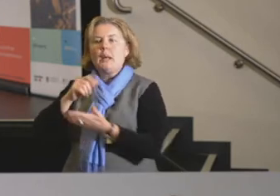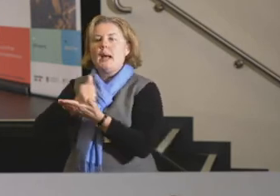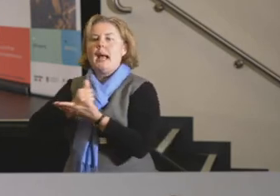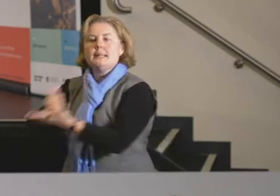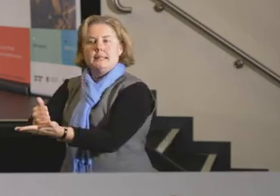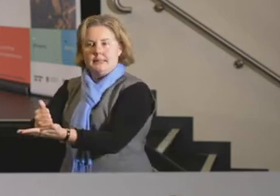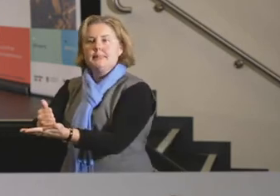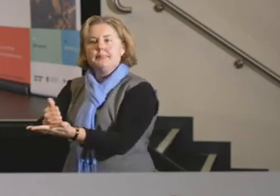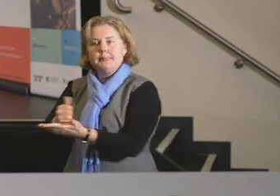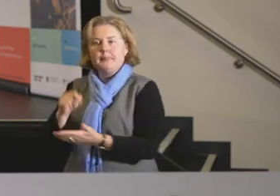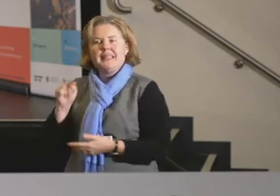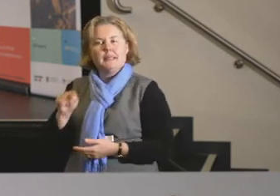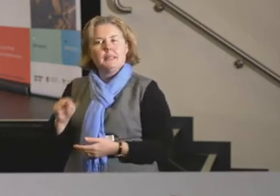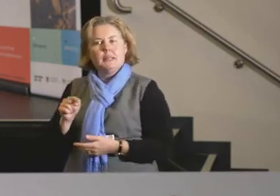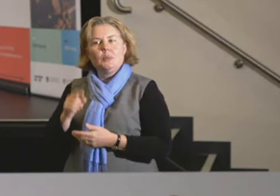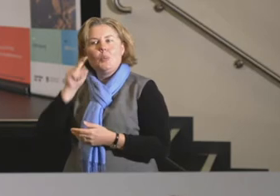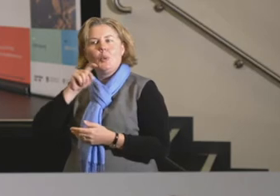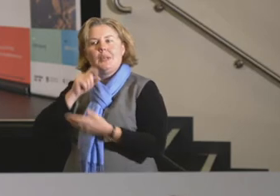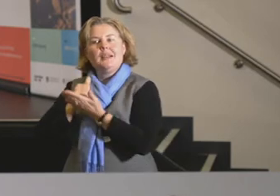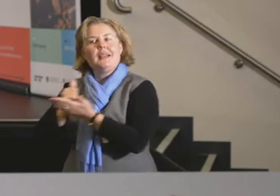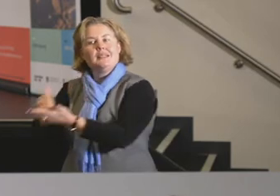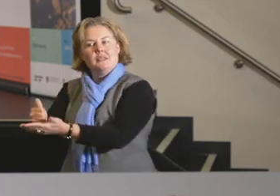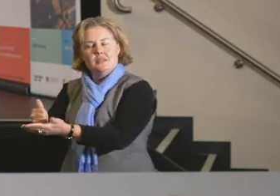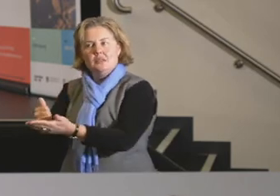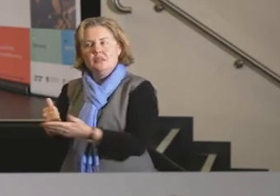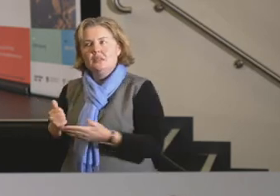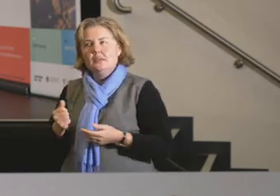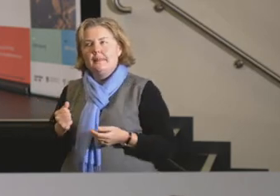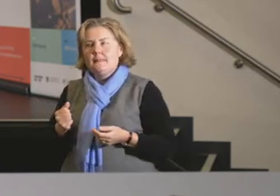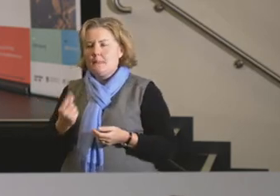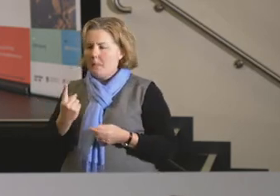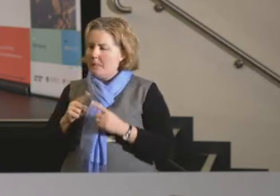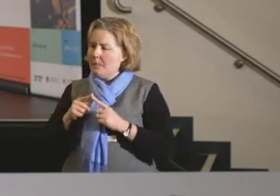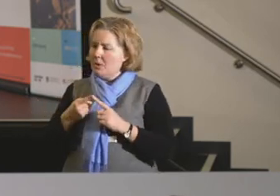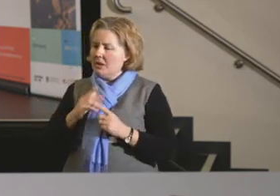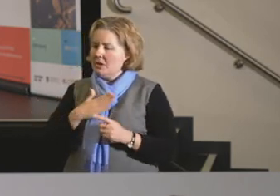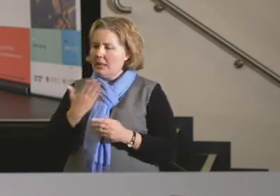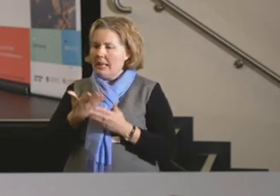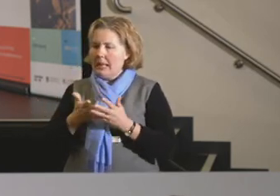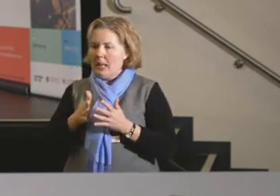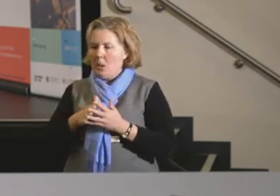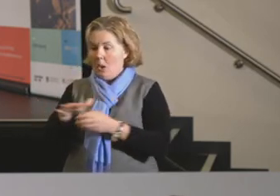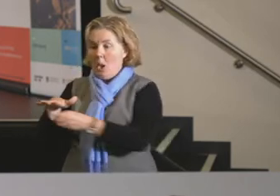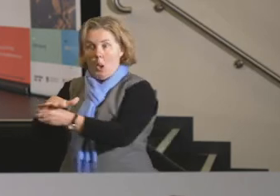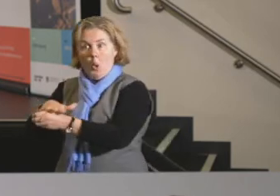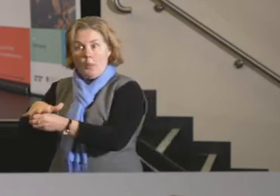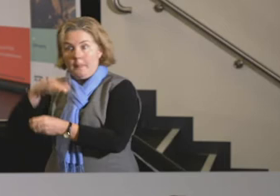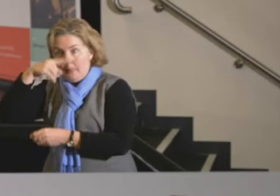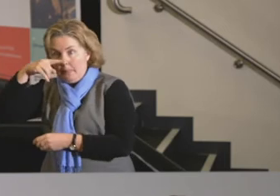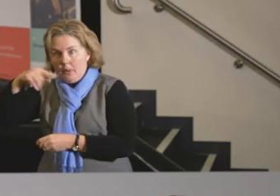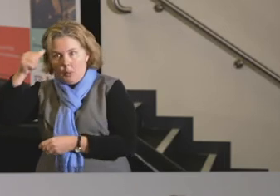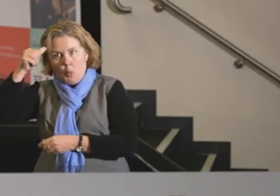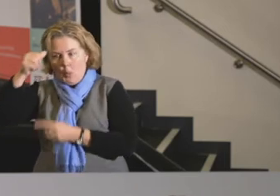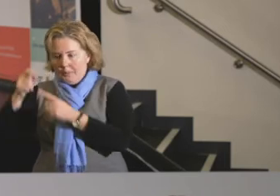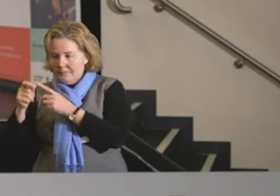they had done. And one point that was interesting to me was how they were translating local knowledge to